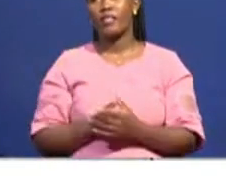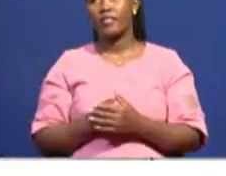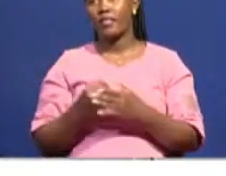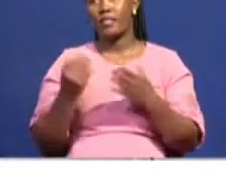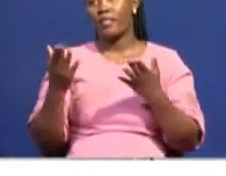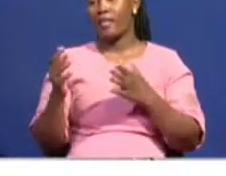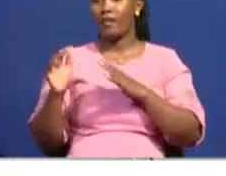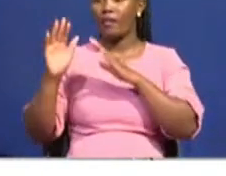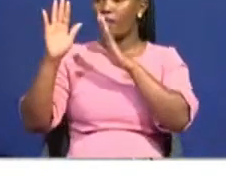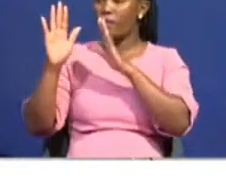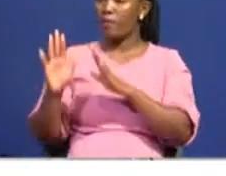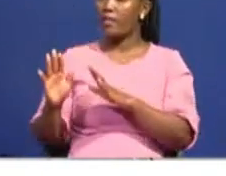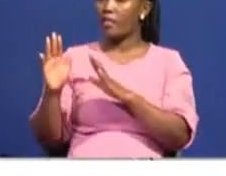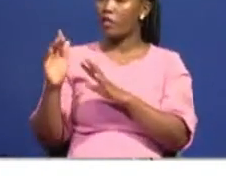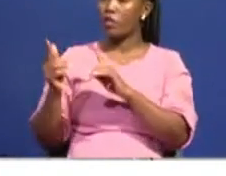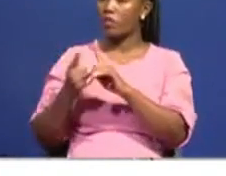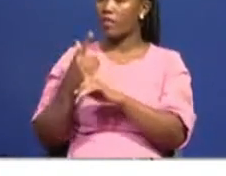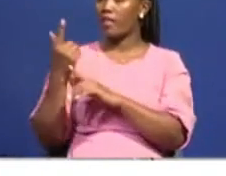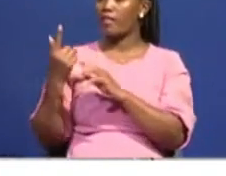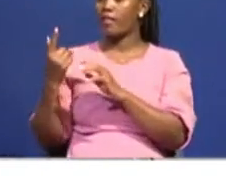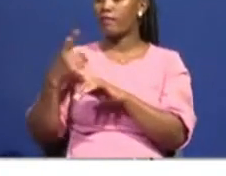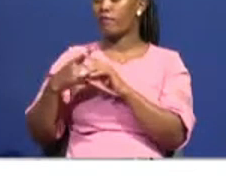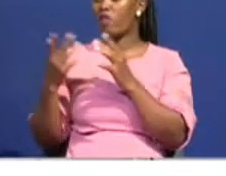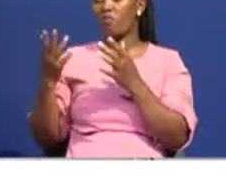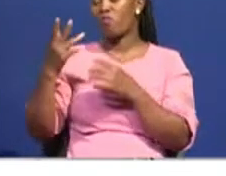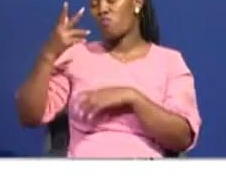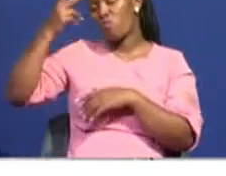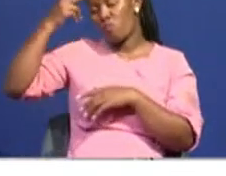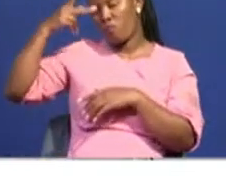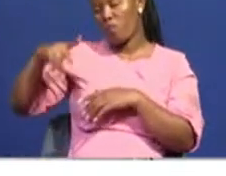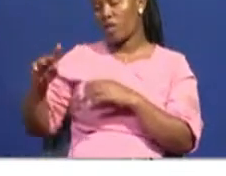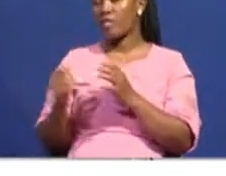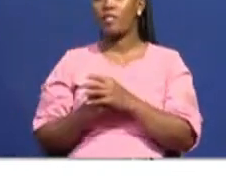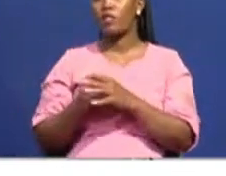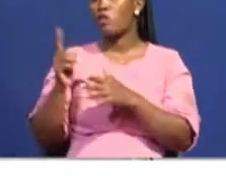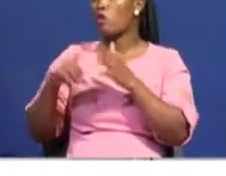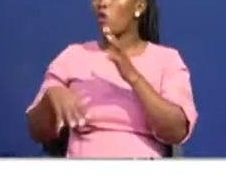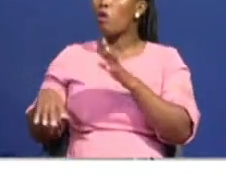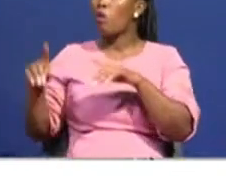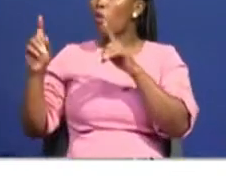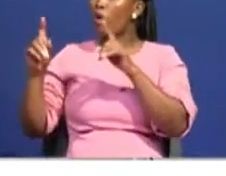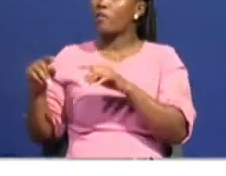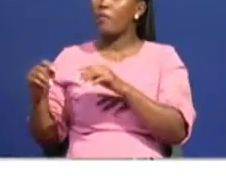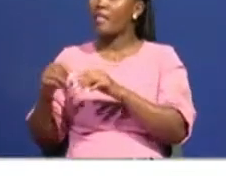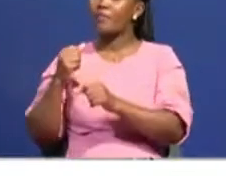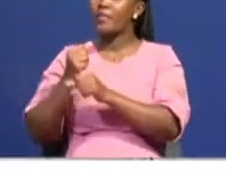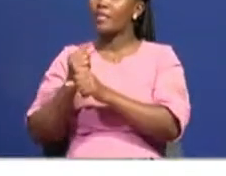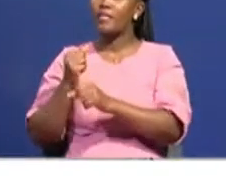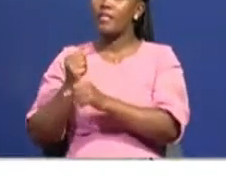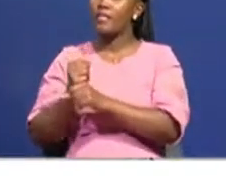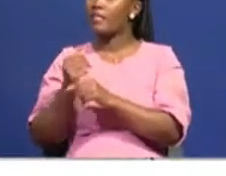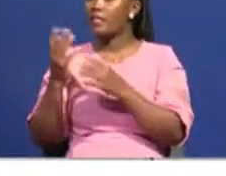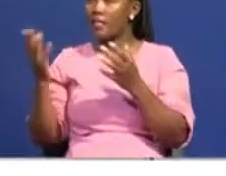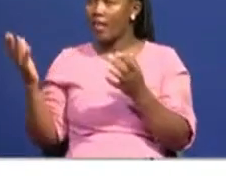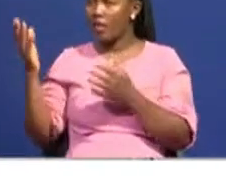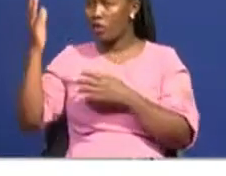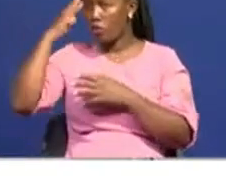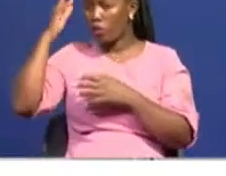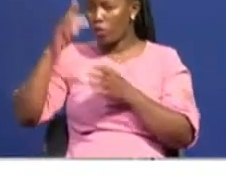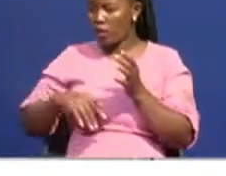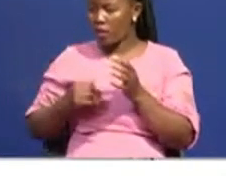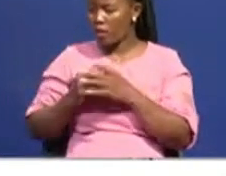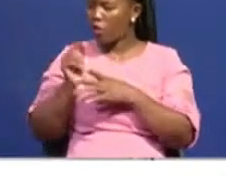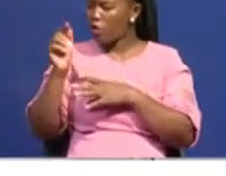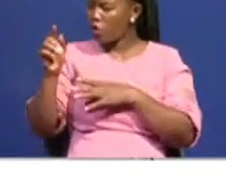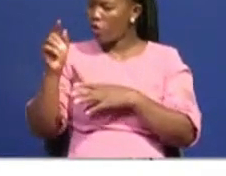I think it is important to begin this conversation from the aspect of policy and what needs to be done. Daniel, owing to the fact that you're in the National